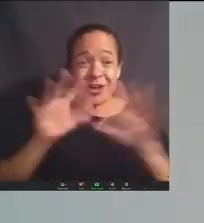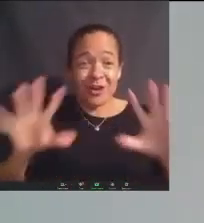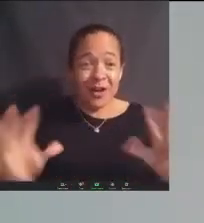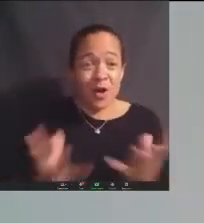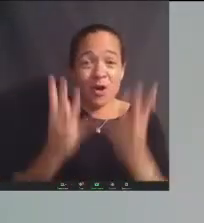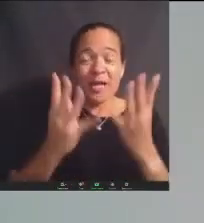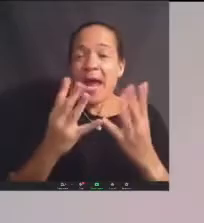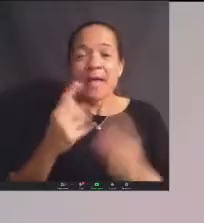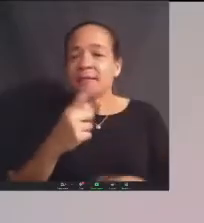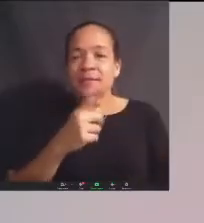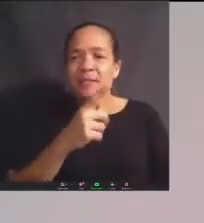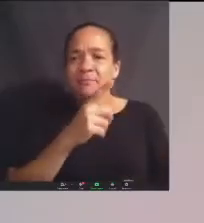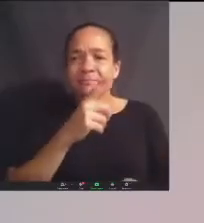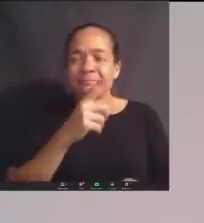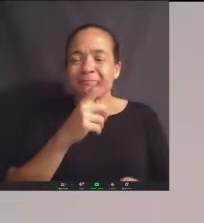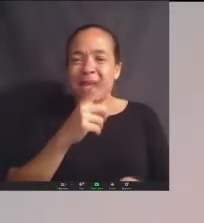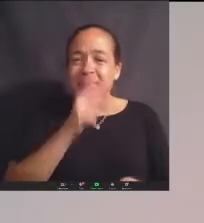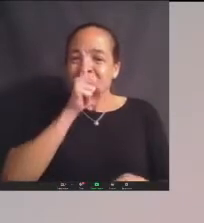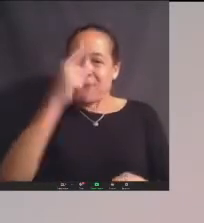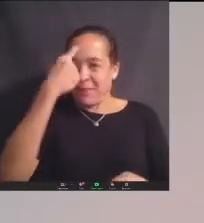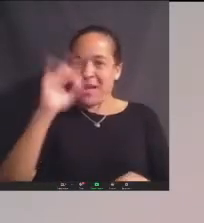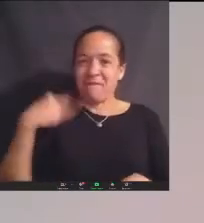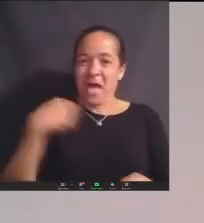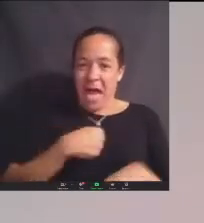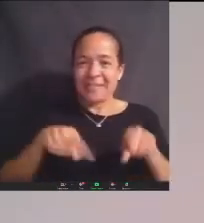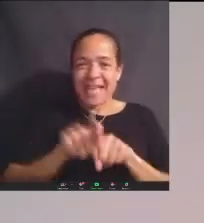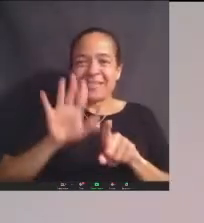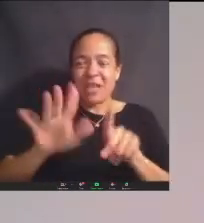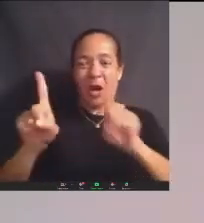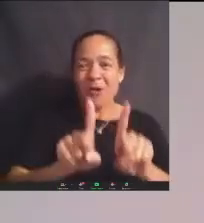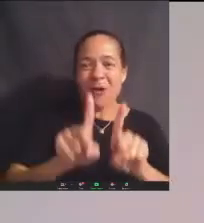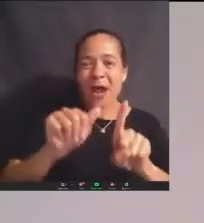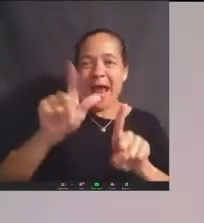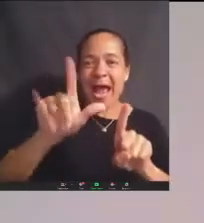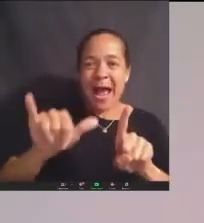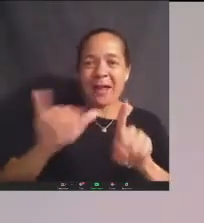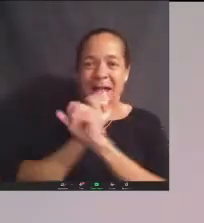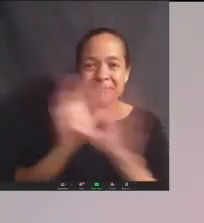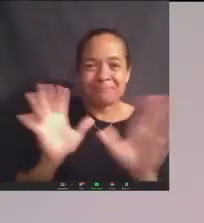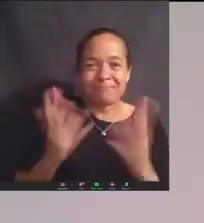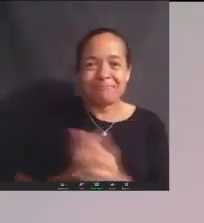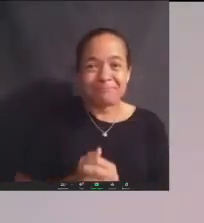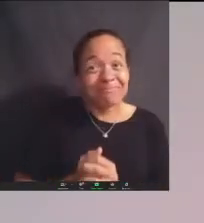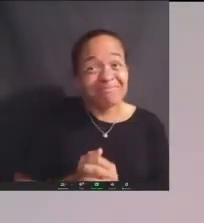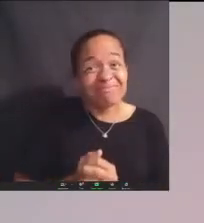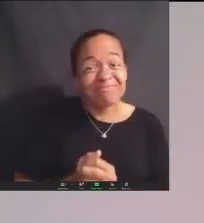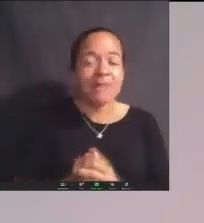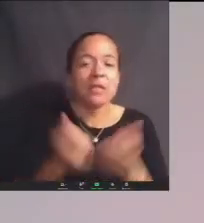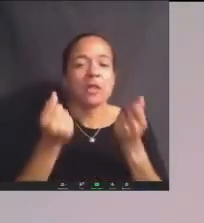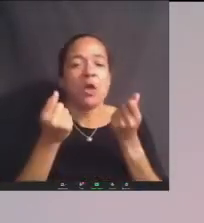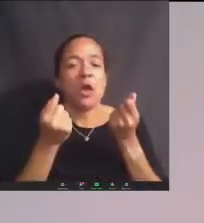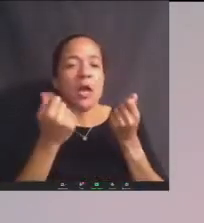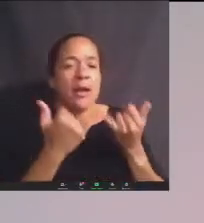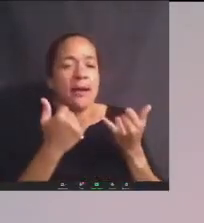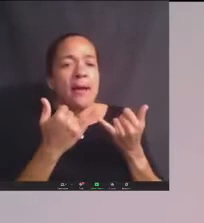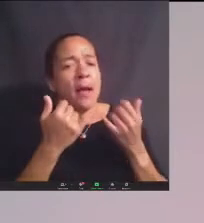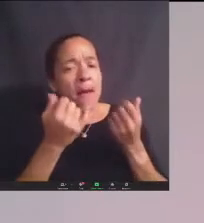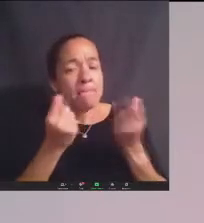yeah. So many of us sitting in front of our computers today work for leading